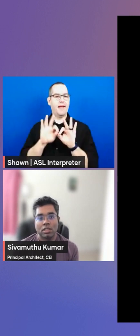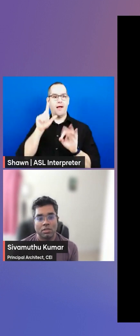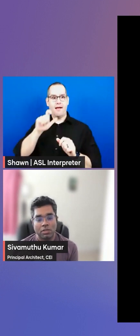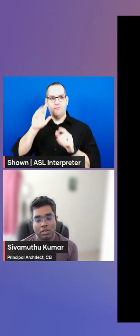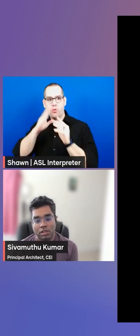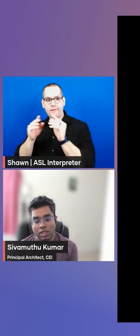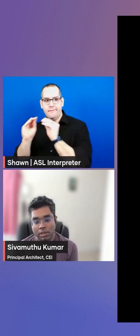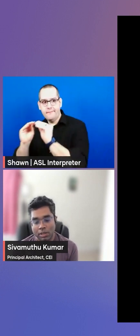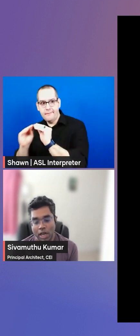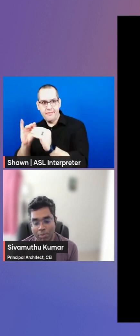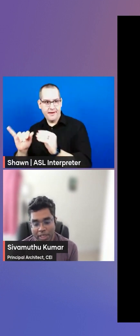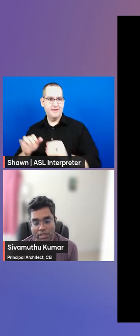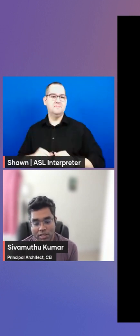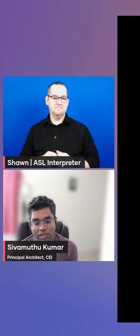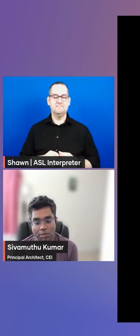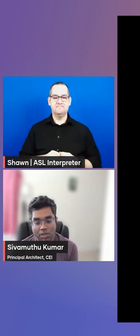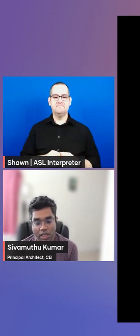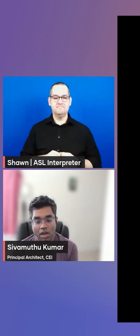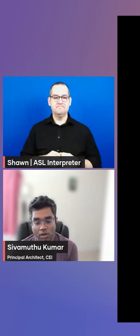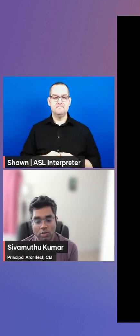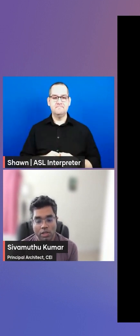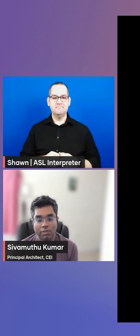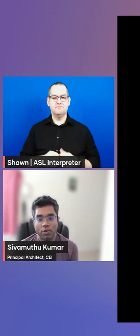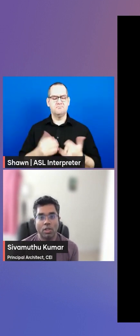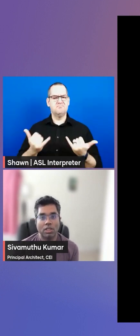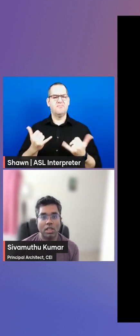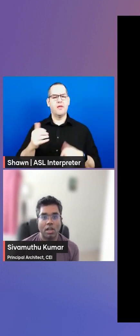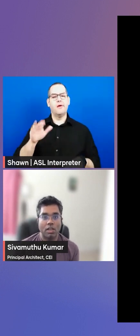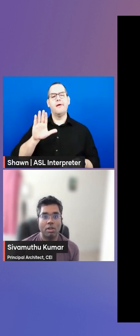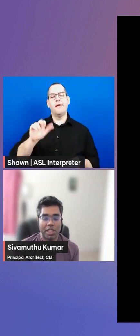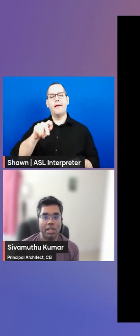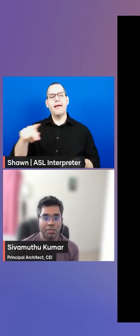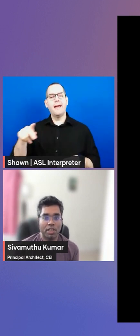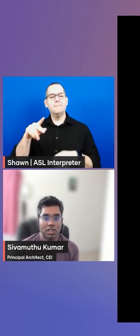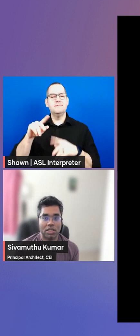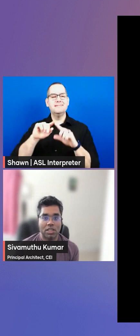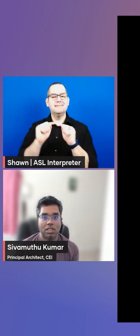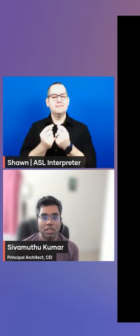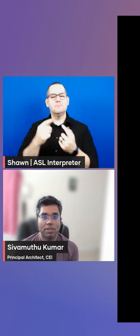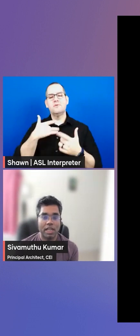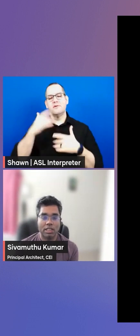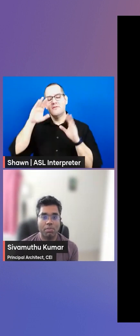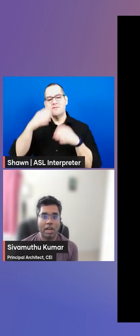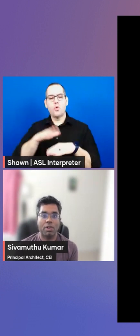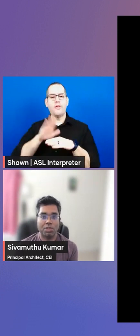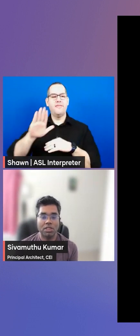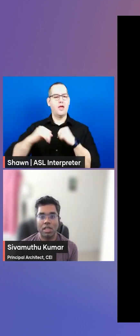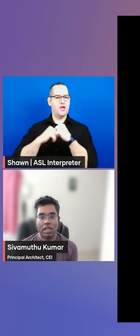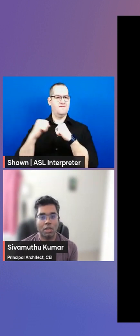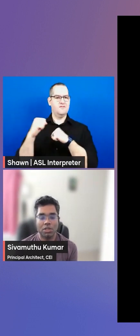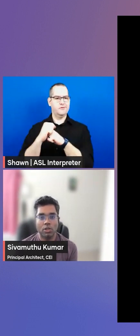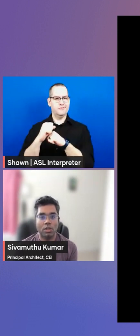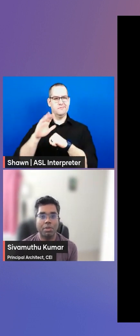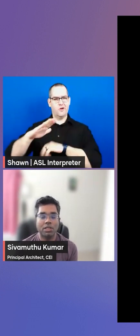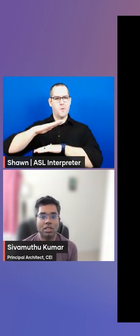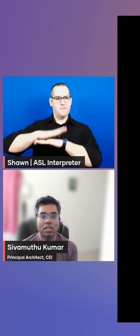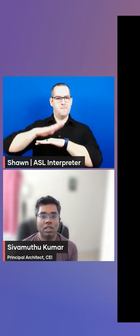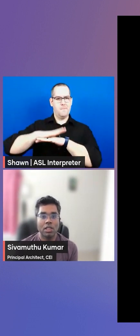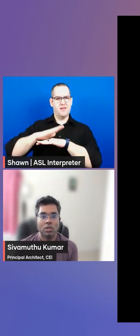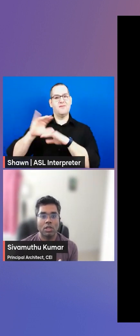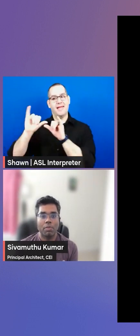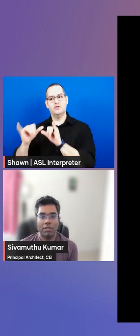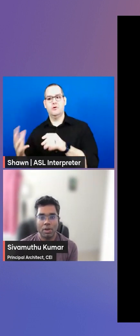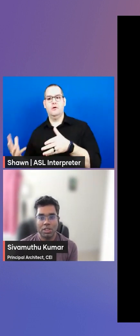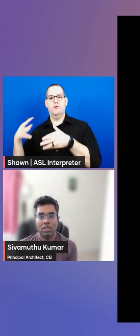Nowadays, the application team, they are also like focusing on developing the infrastructure. That's where like the platform engineering comes into the